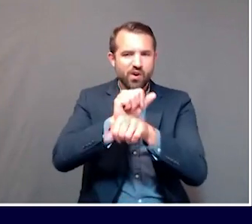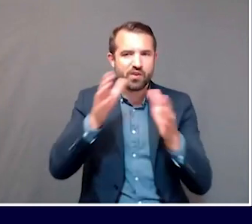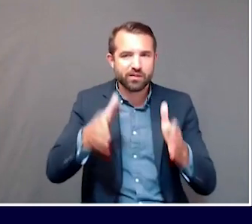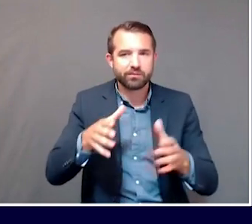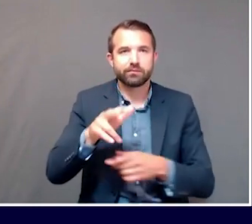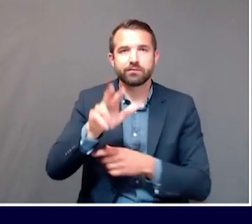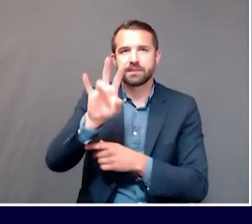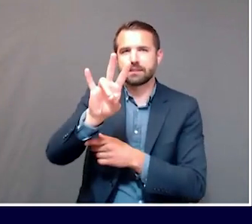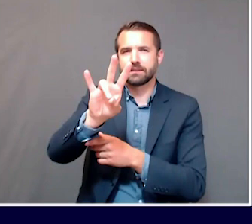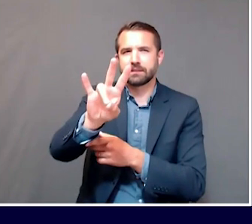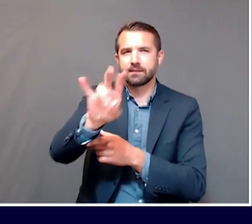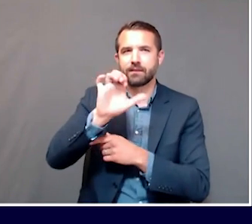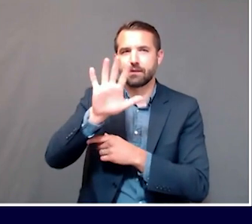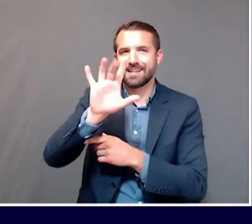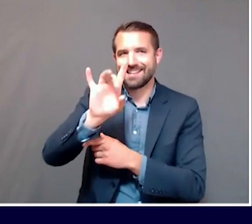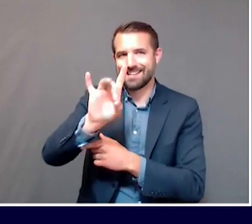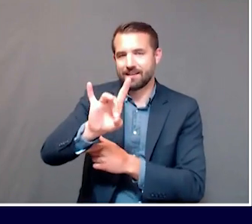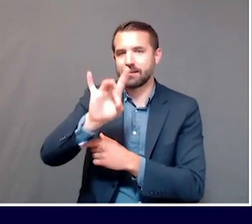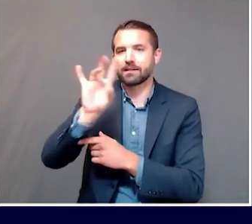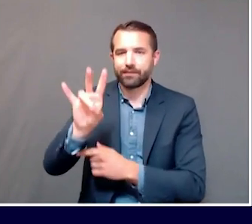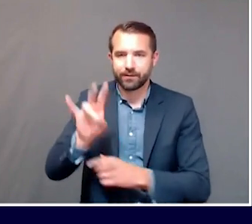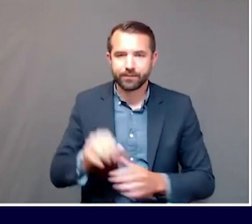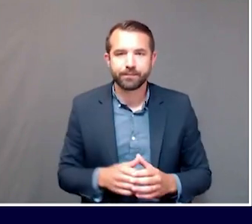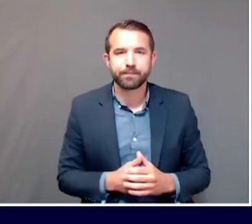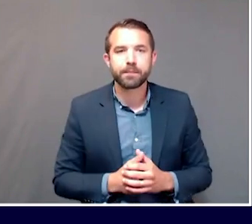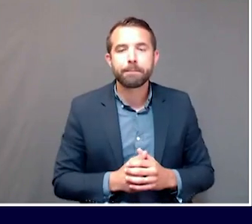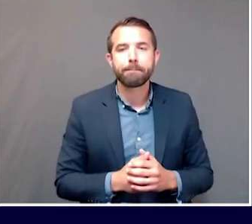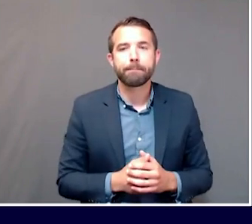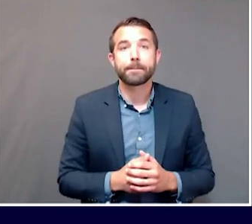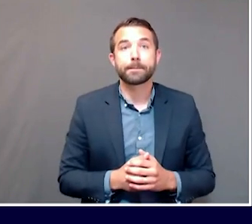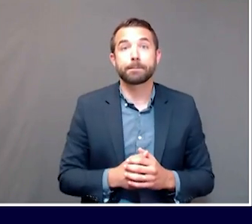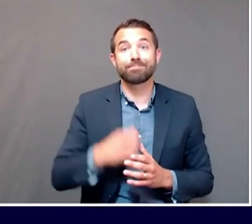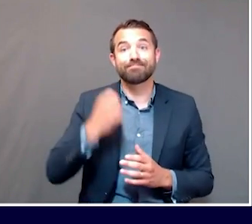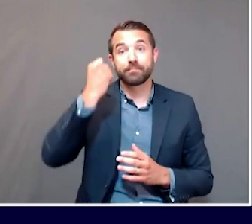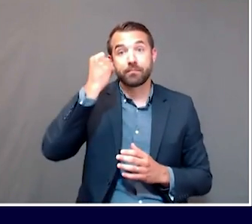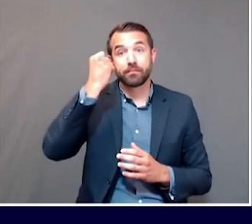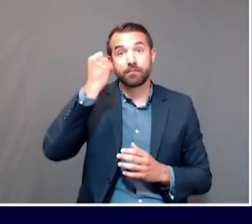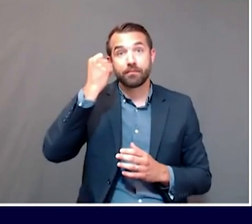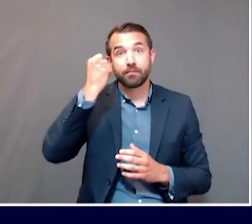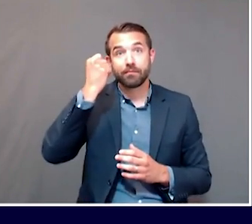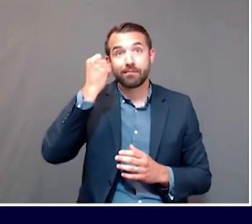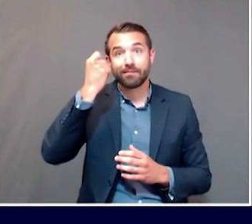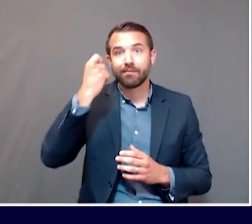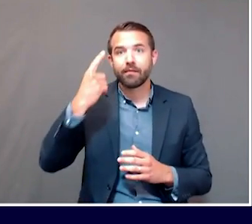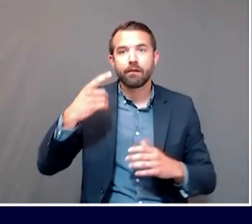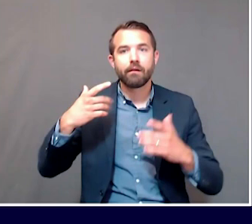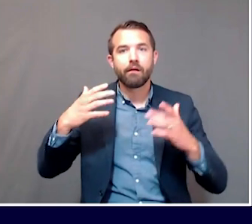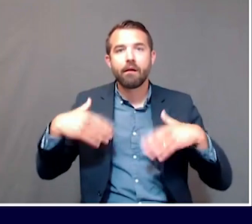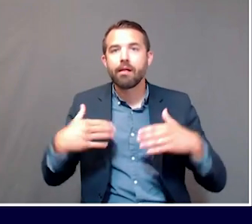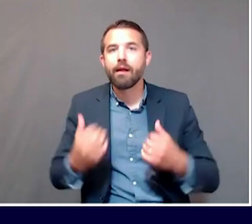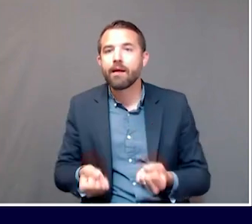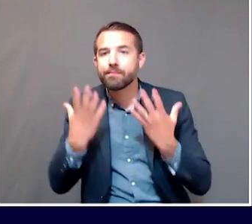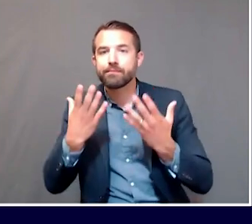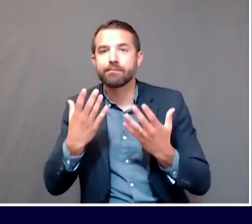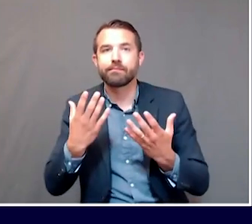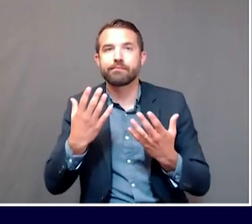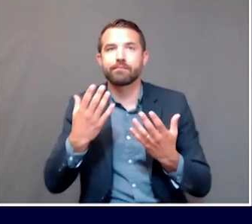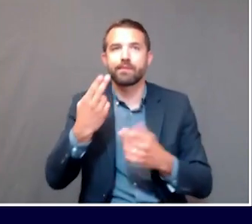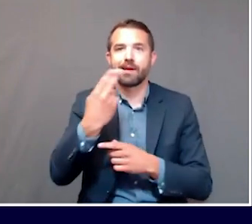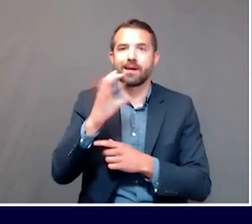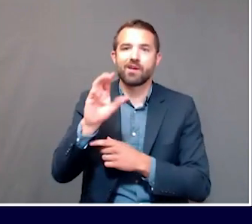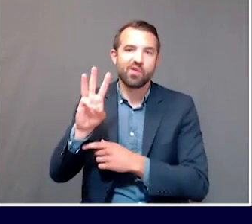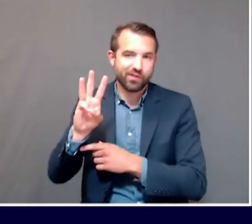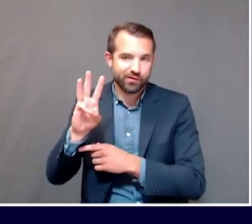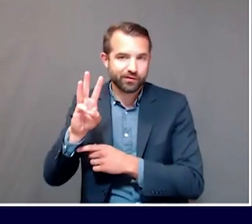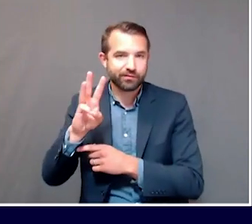787 are among healthcare workers. But a number that I haven't provided previously is the number of healthcare workers who have themselves been